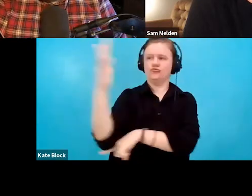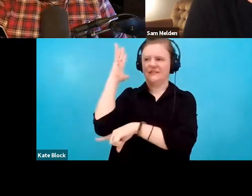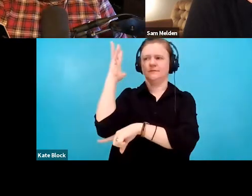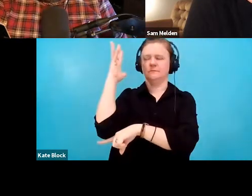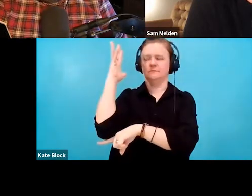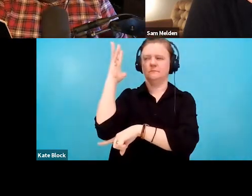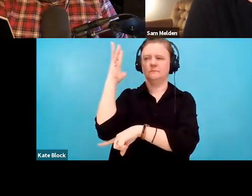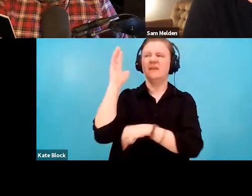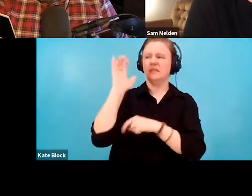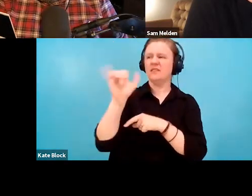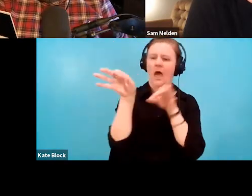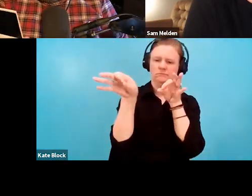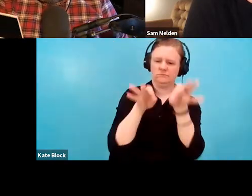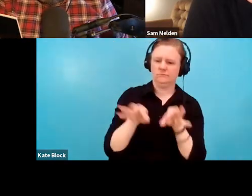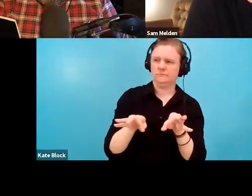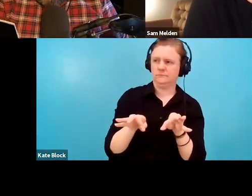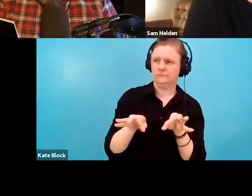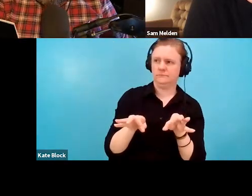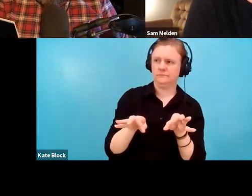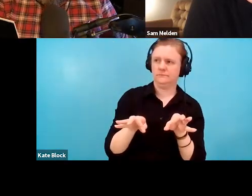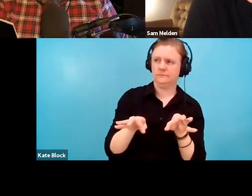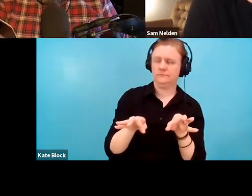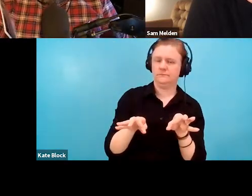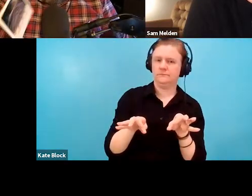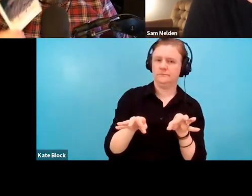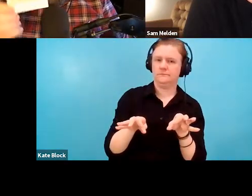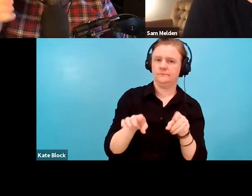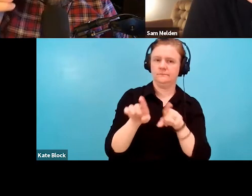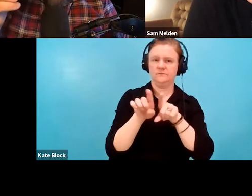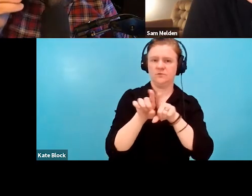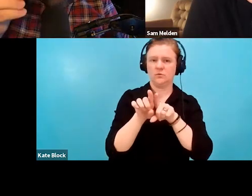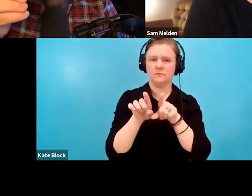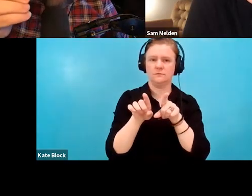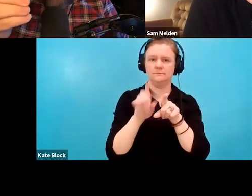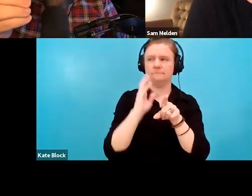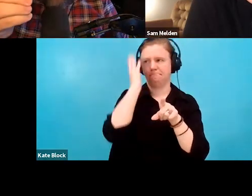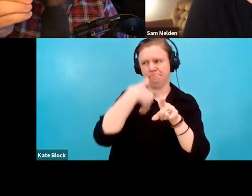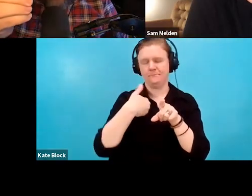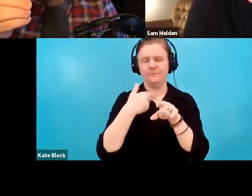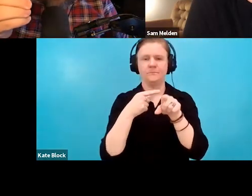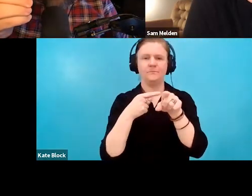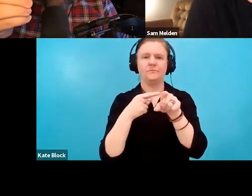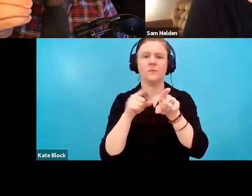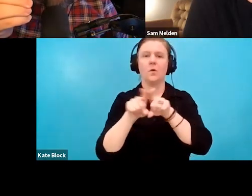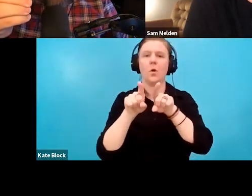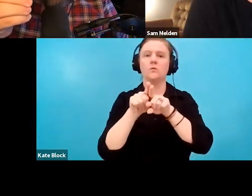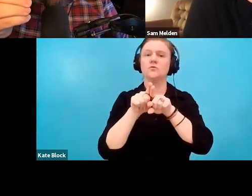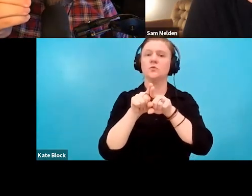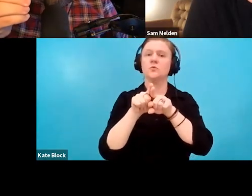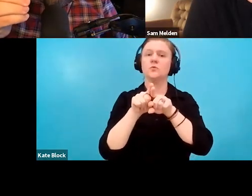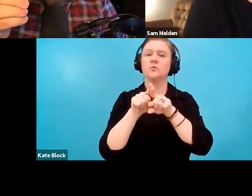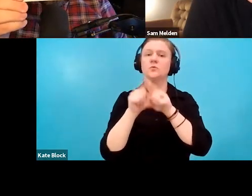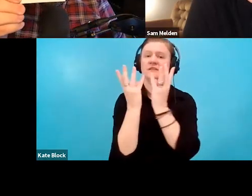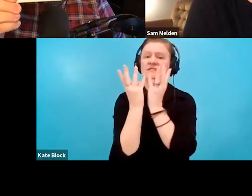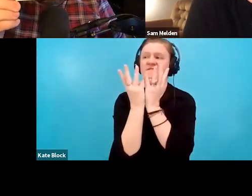Something like that, right? And also, if you look very closely, you can see that there's you can't see this probably online, but there's a fence post that shows